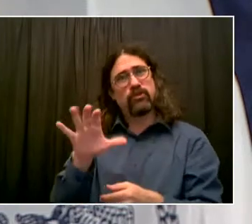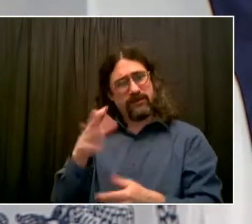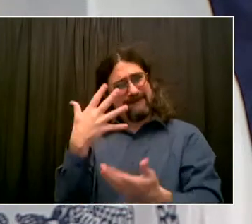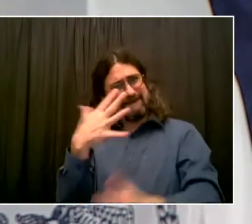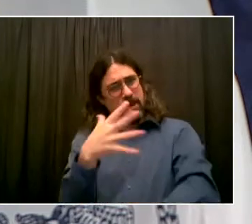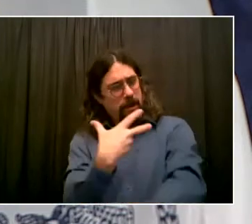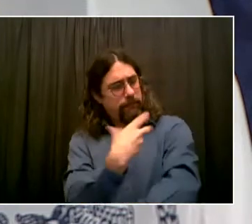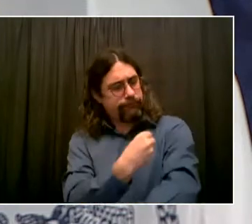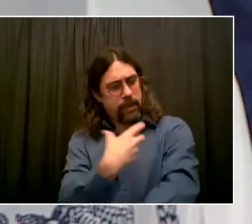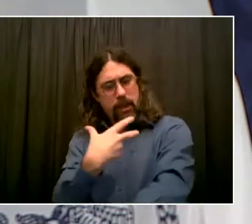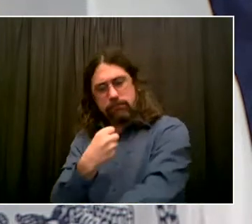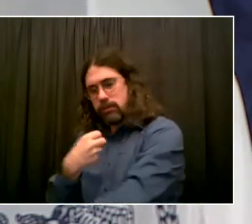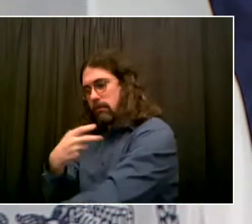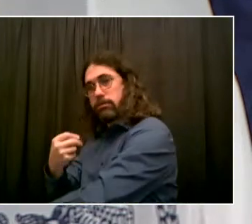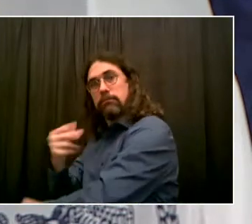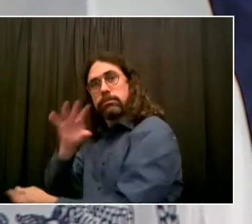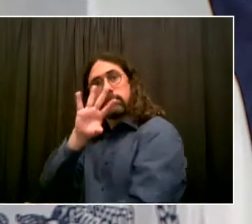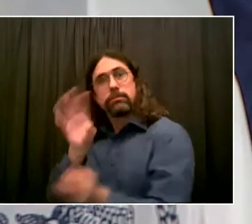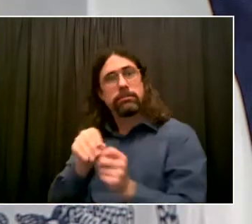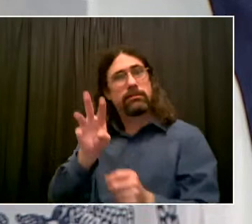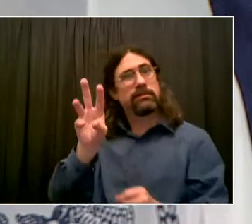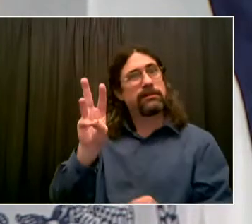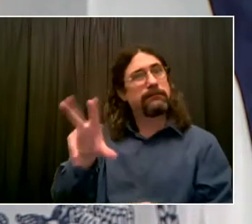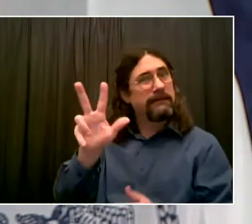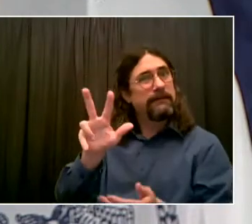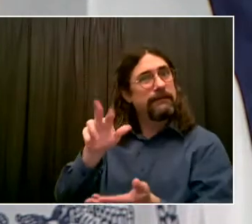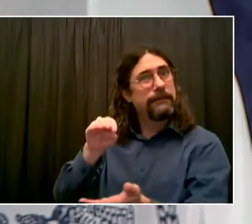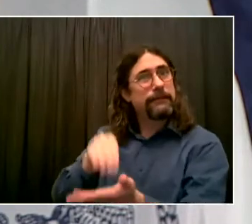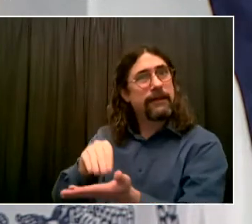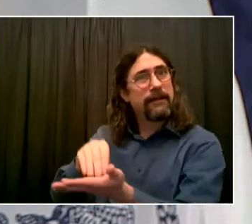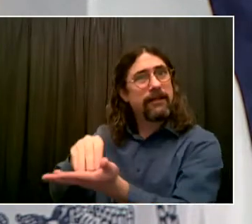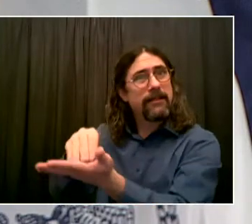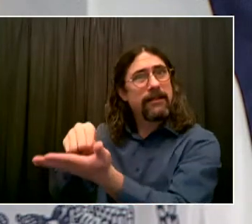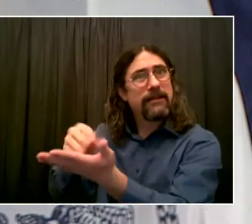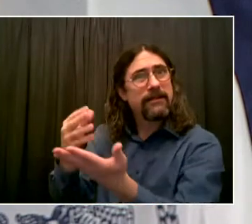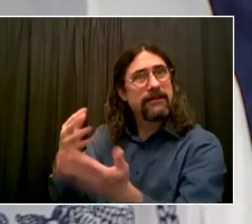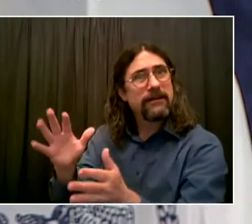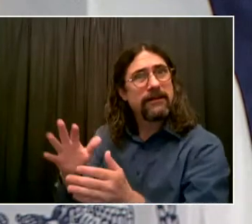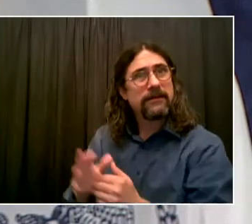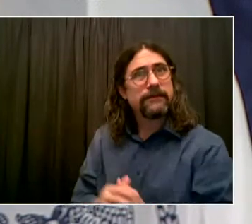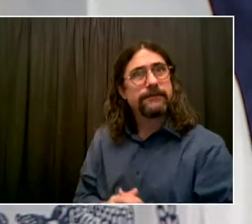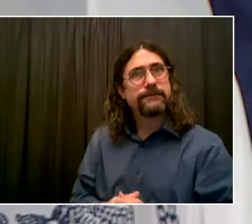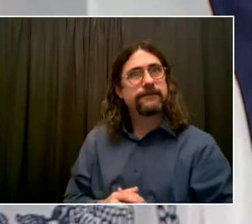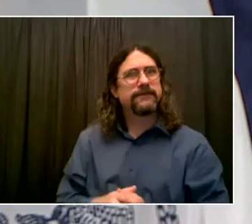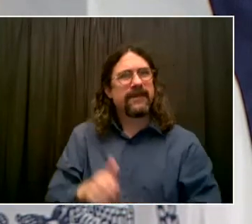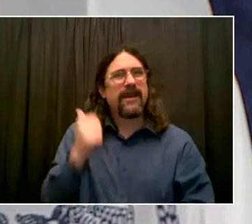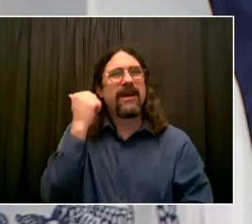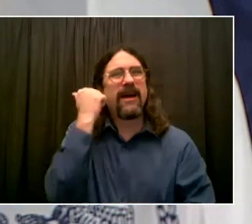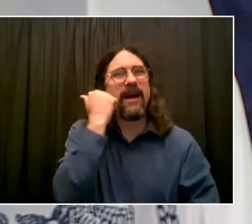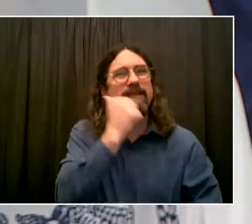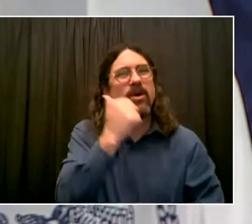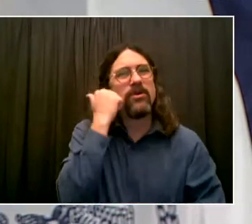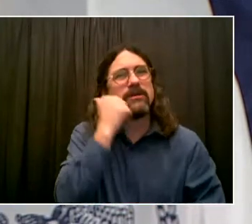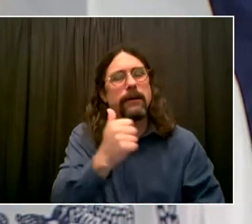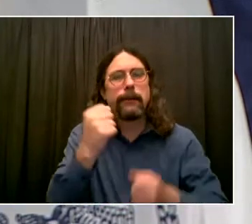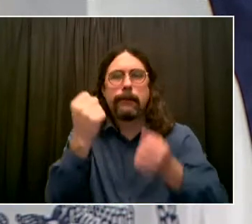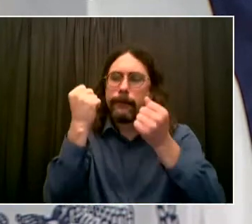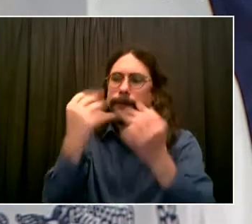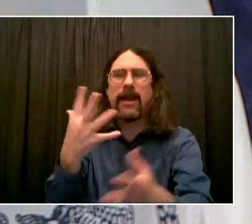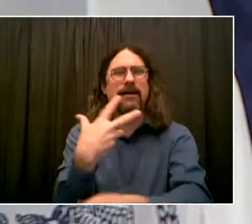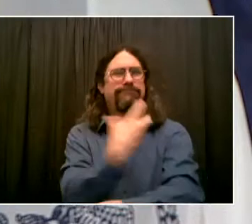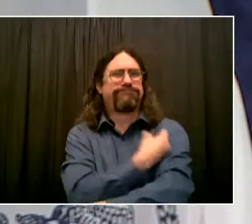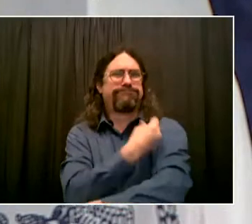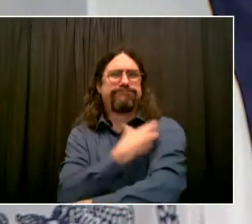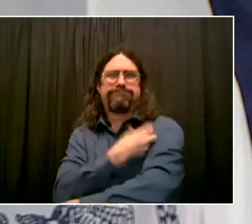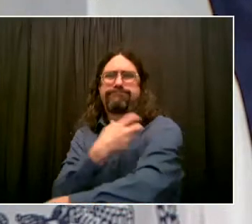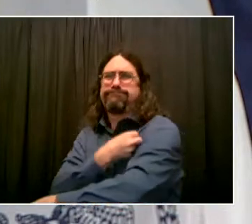in. The new sites are helping. The walk-in approach is helping. Making it more